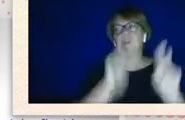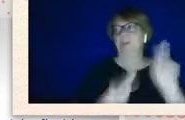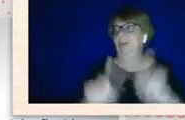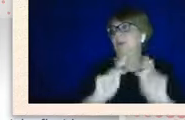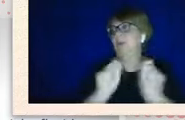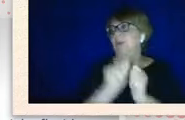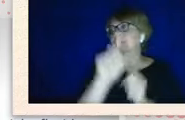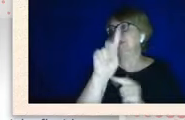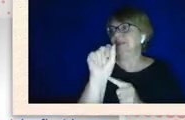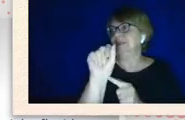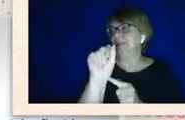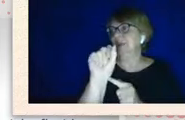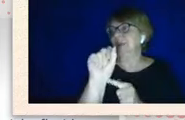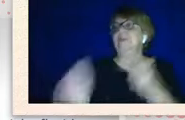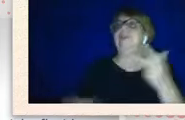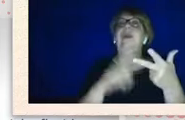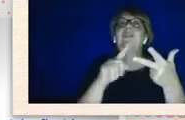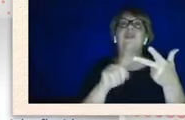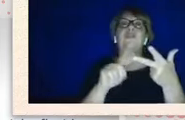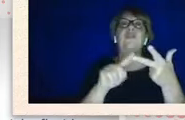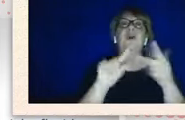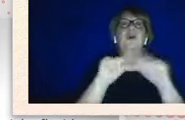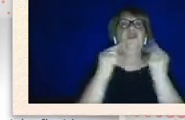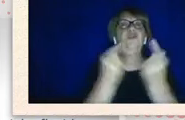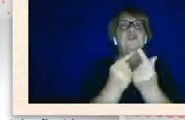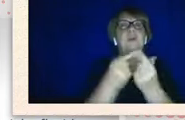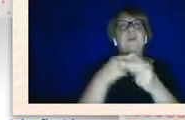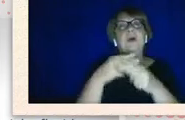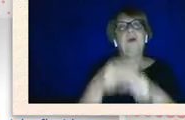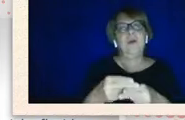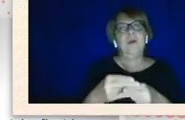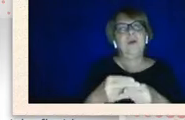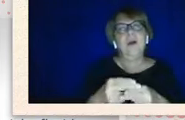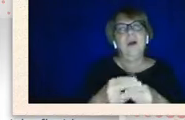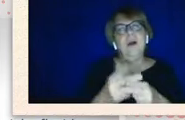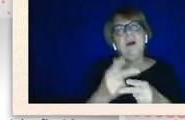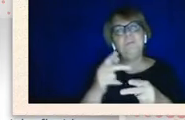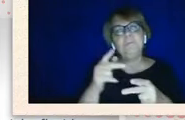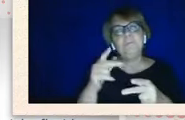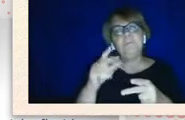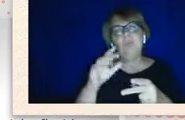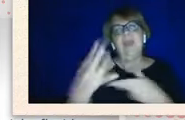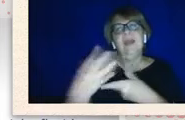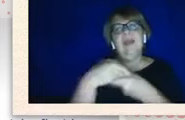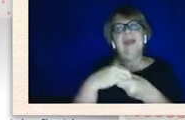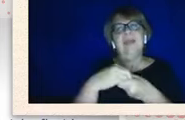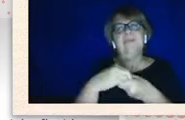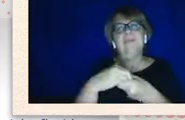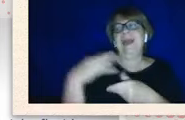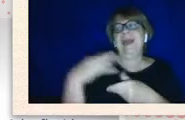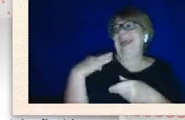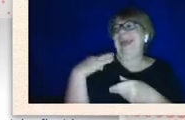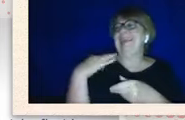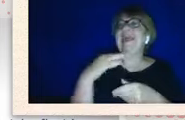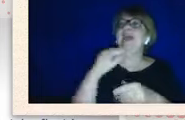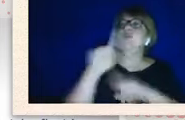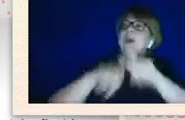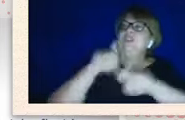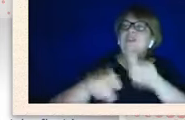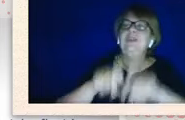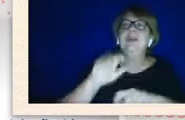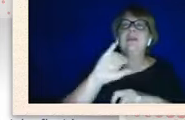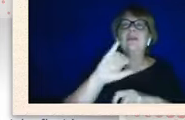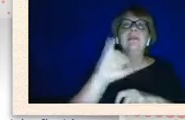our third group is called candidate engagement. And this is where we're going to do candidate questionnaires again, like Jay told you we did